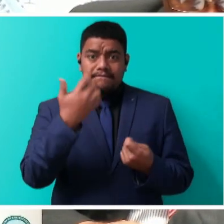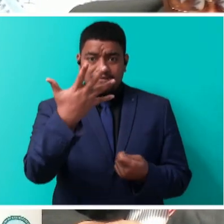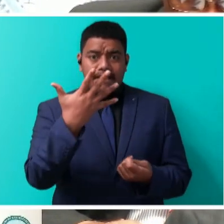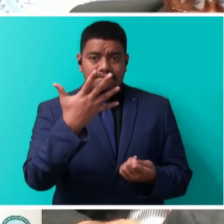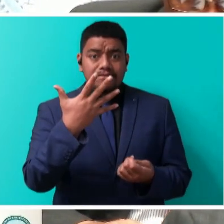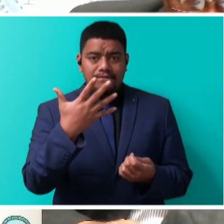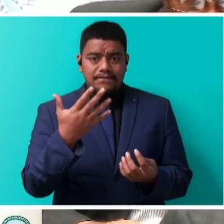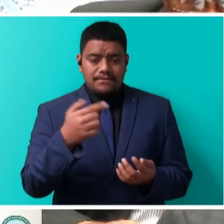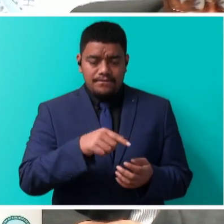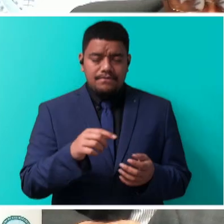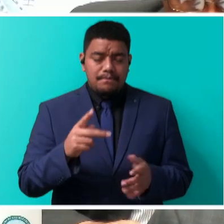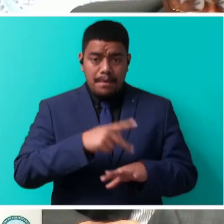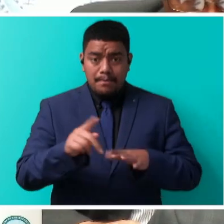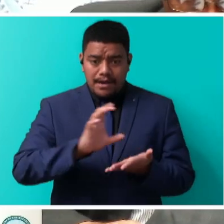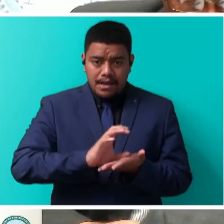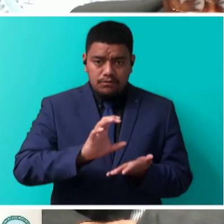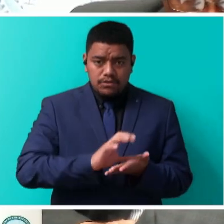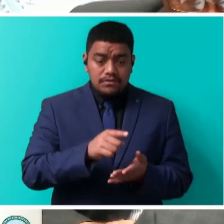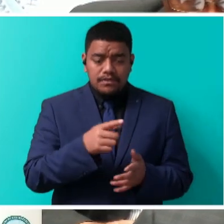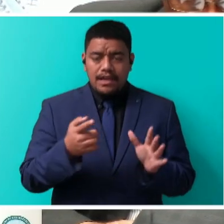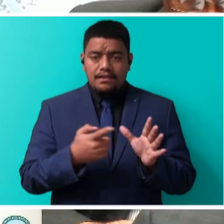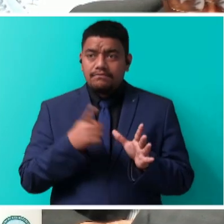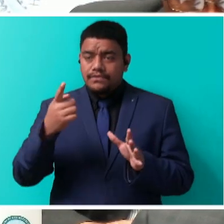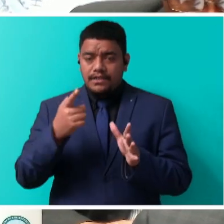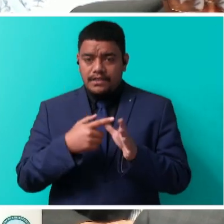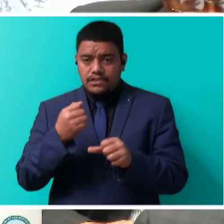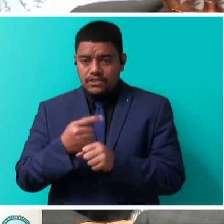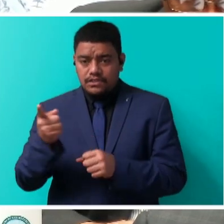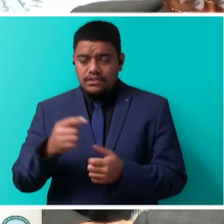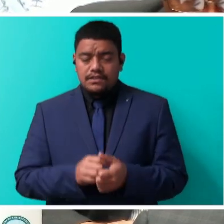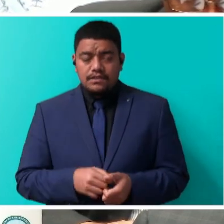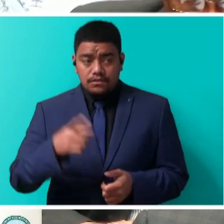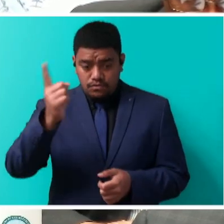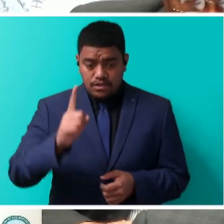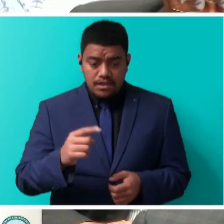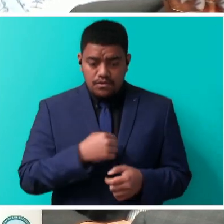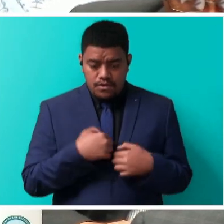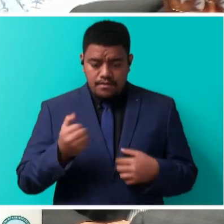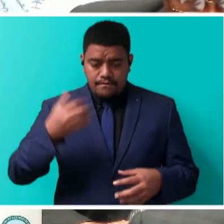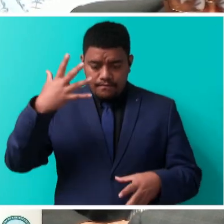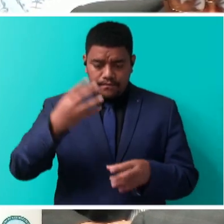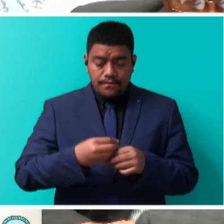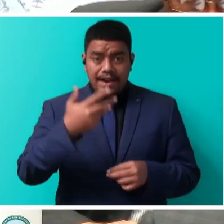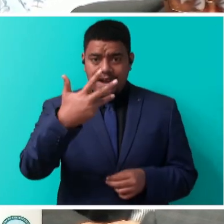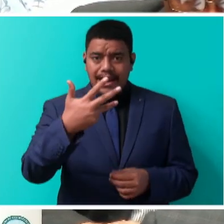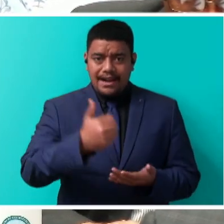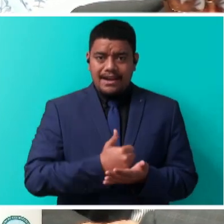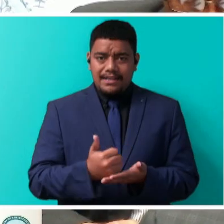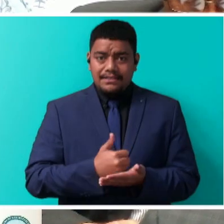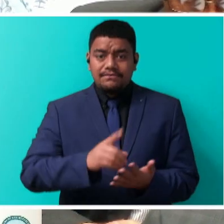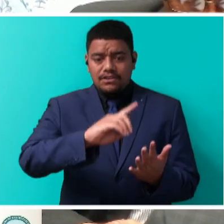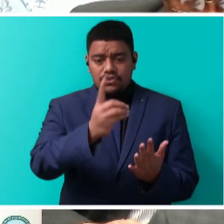drafters at the Office of the Attorney General. Today, Mr. Speaker, sir, we have a total of 9 active legislative